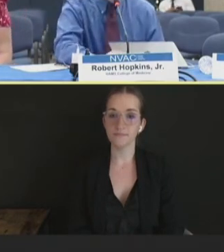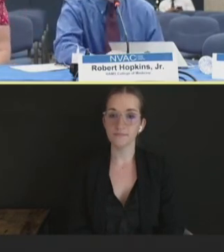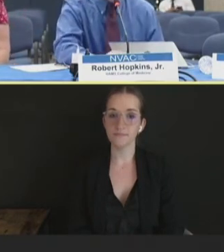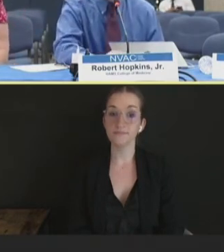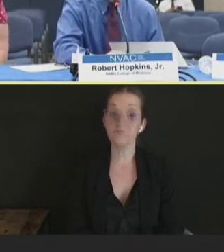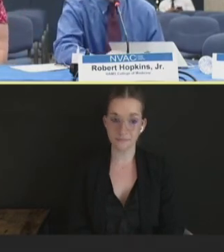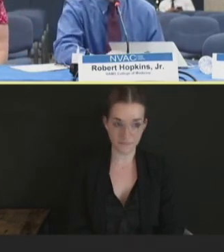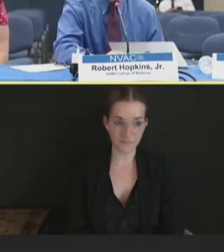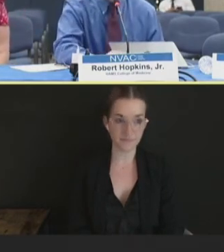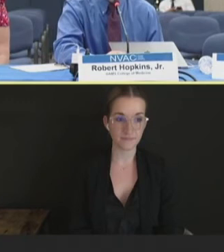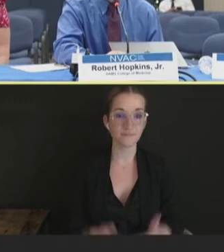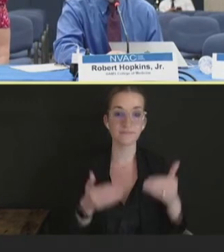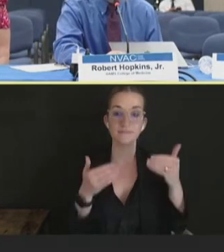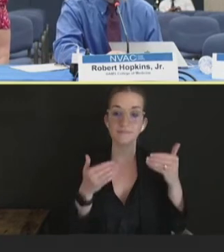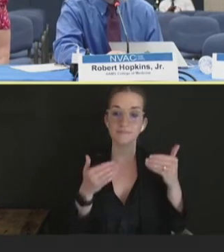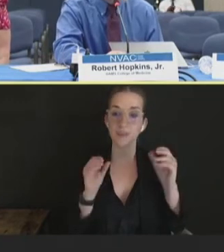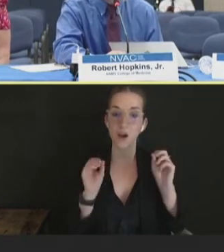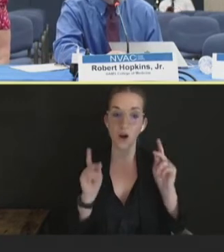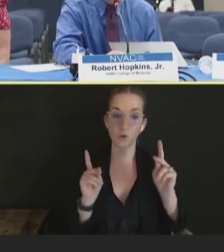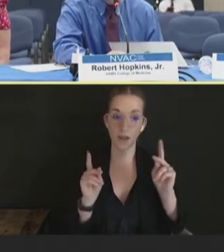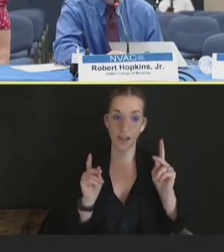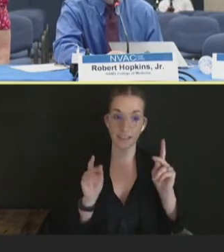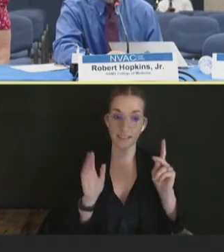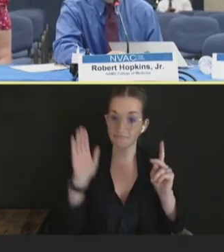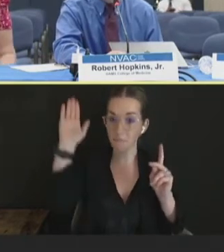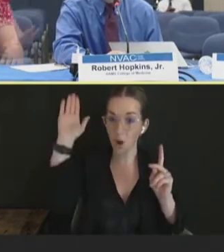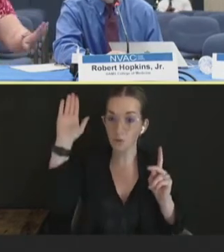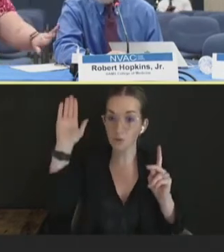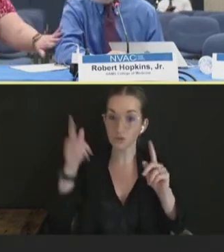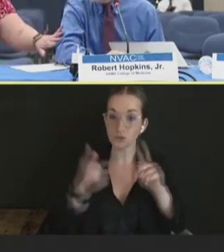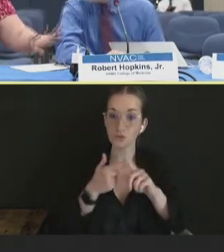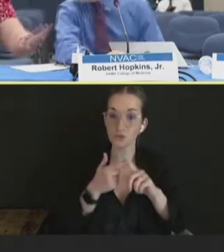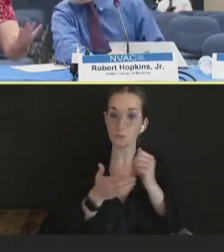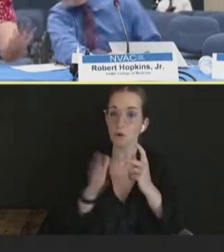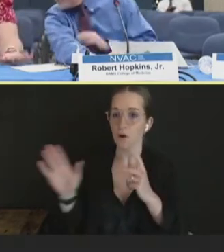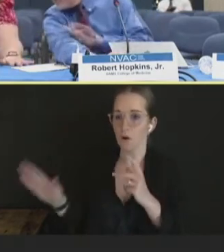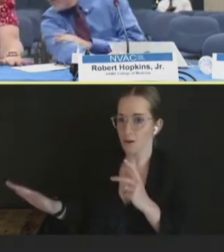All right, is there a motion to approve this report?